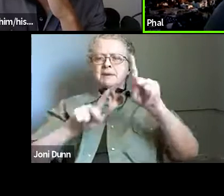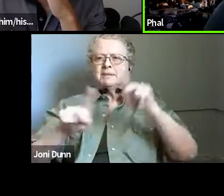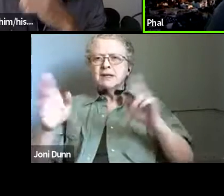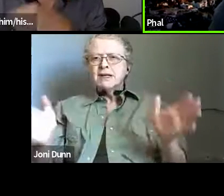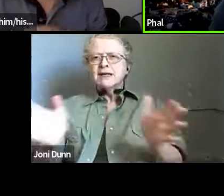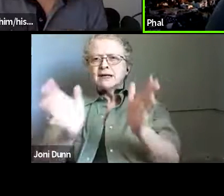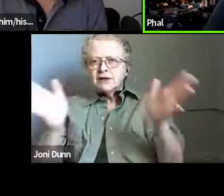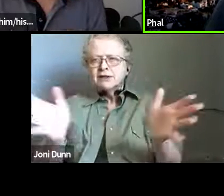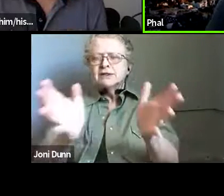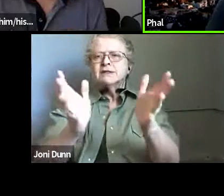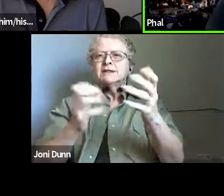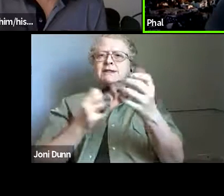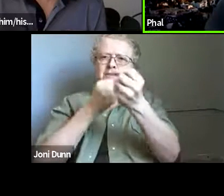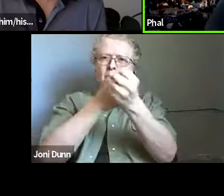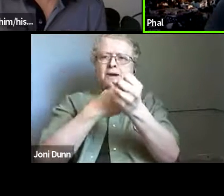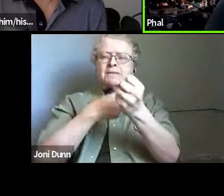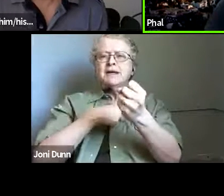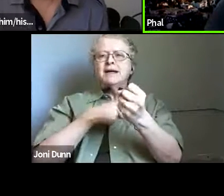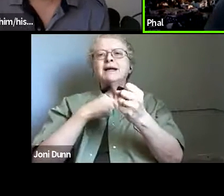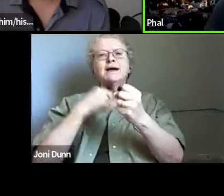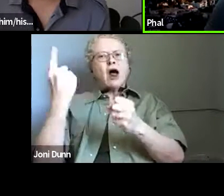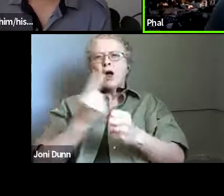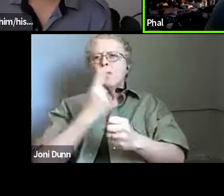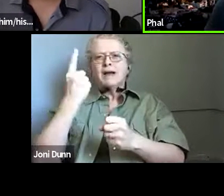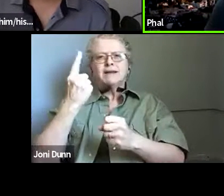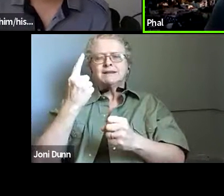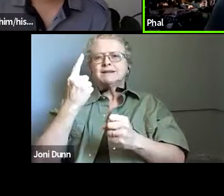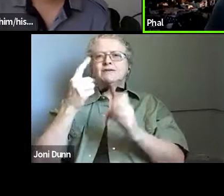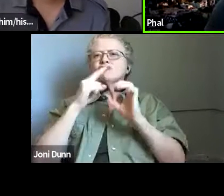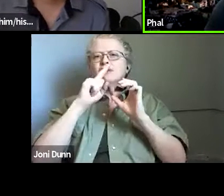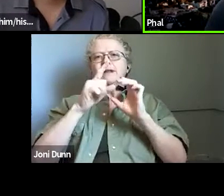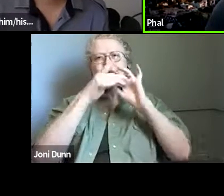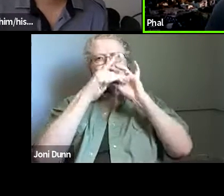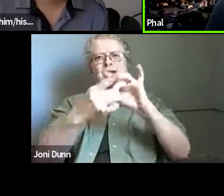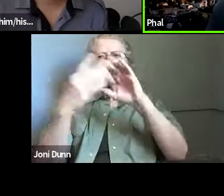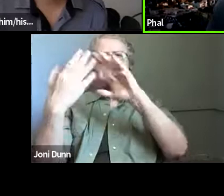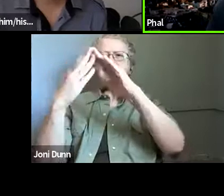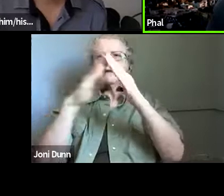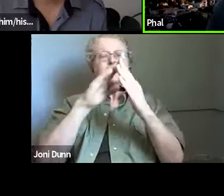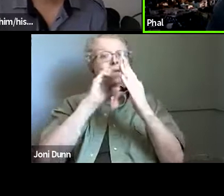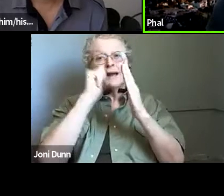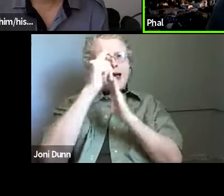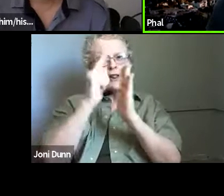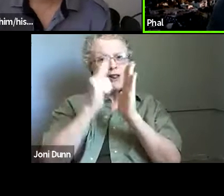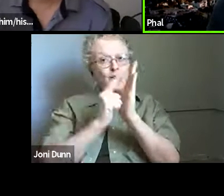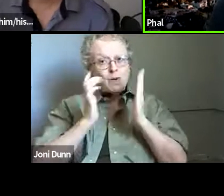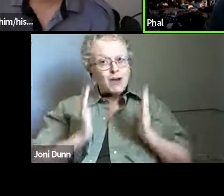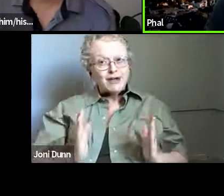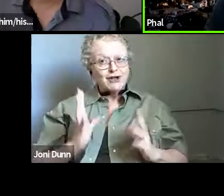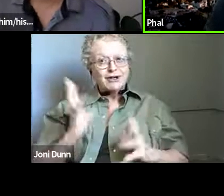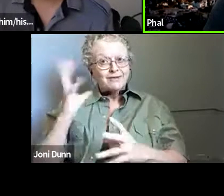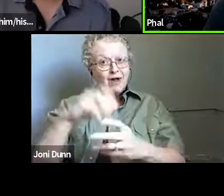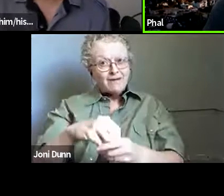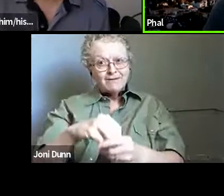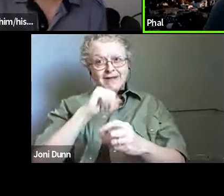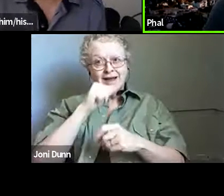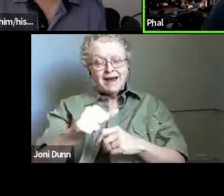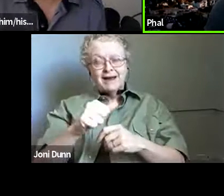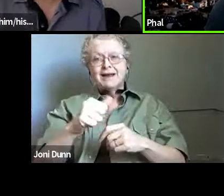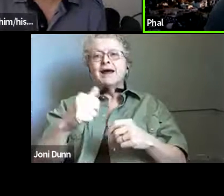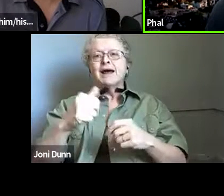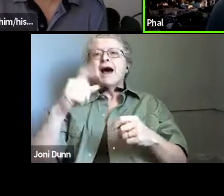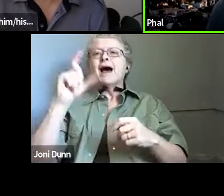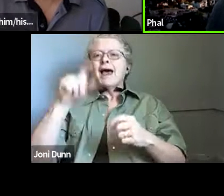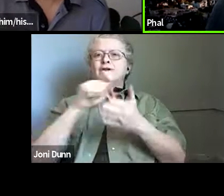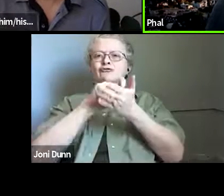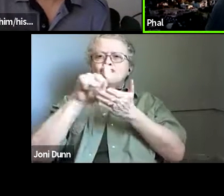support me, community folks pulling me out. So it was always about community. It wasn't about lawyers stepping in because I didn't have anybody representing me. I had to do all my own memos and all that from